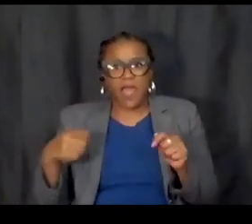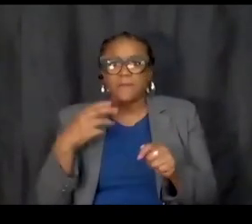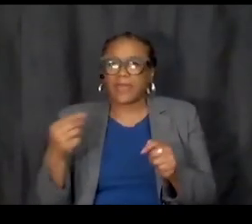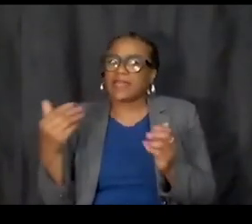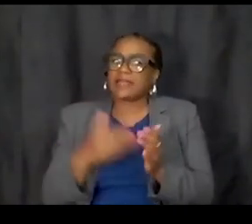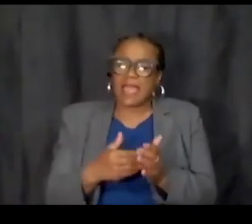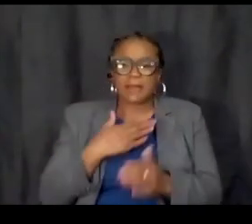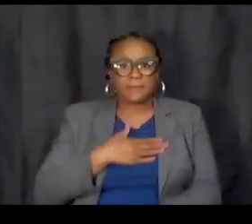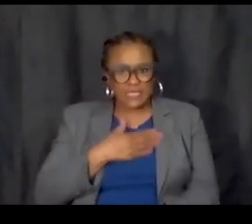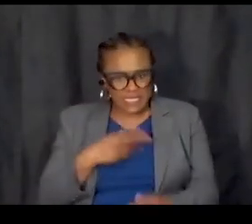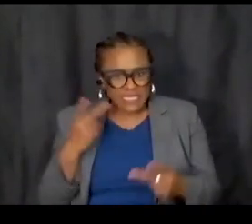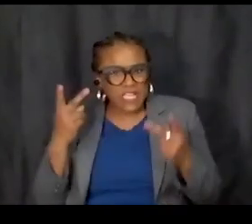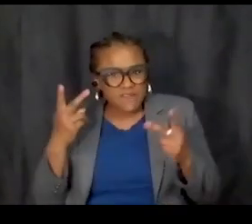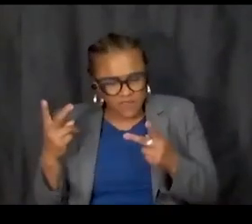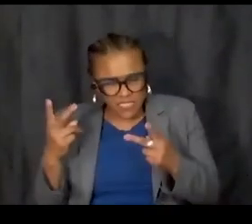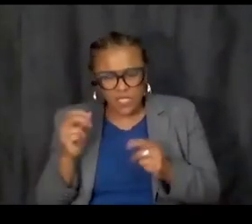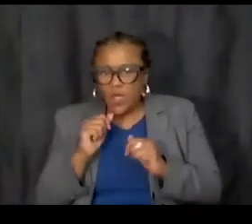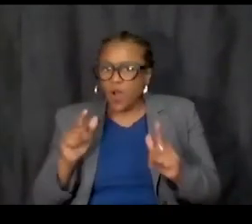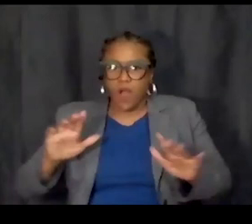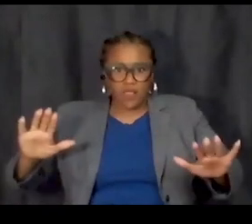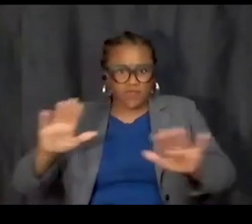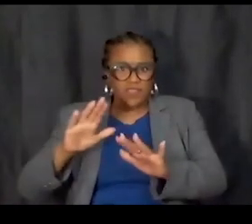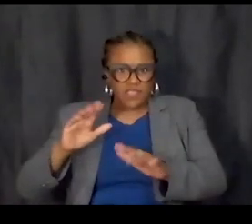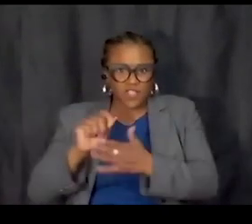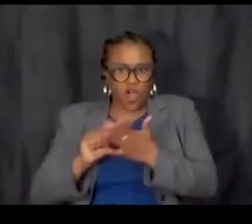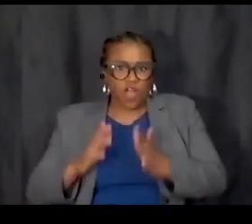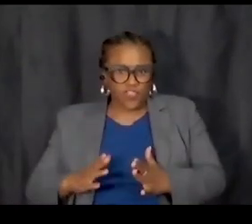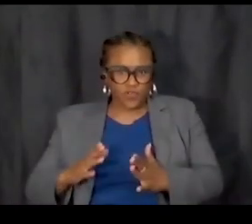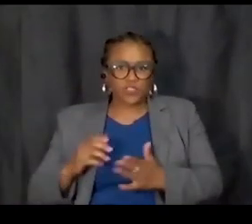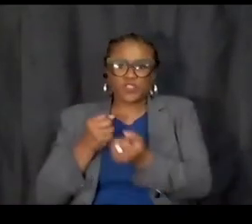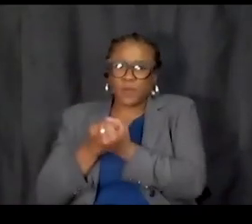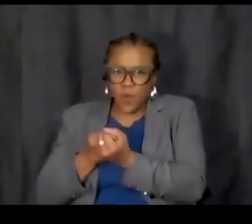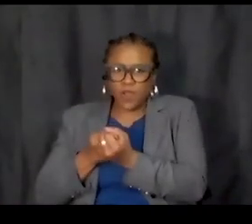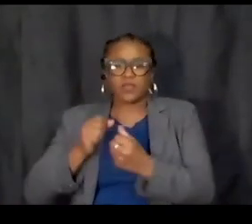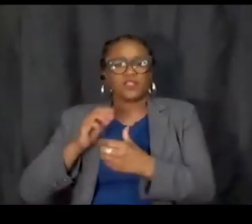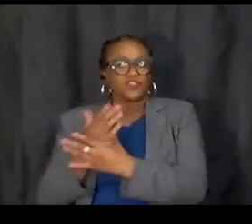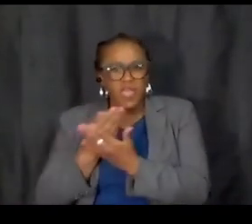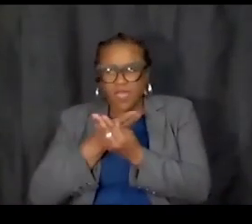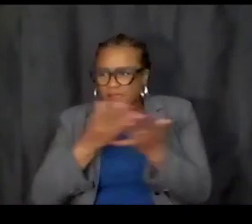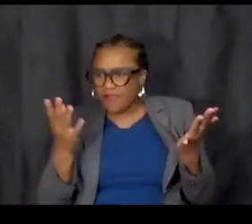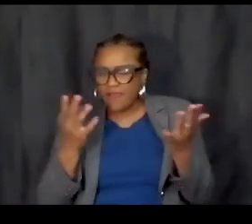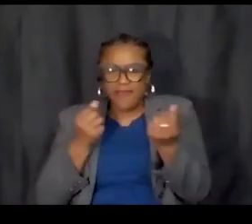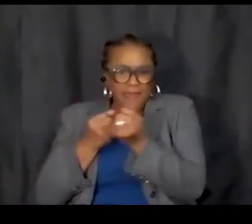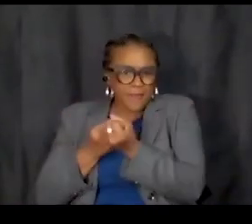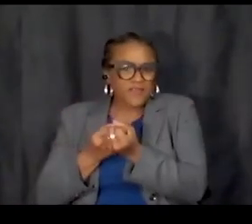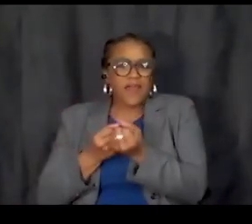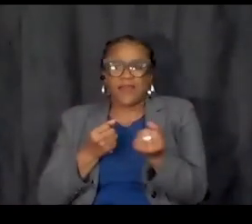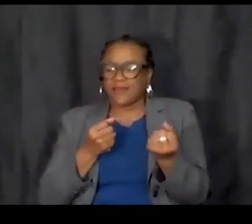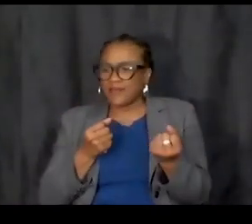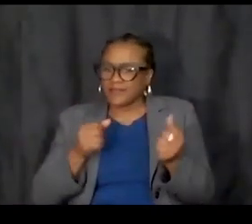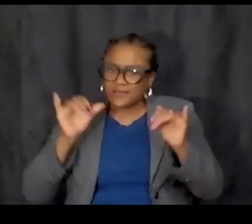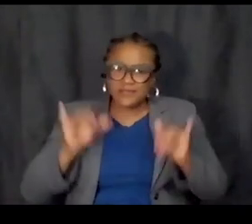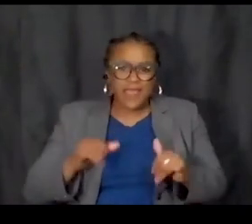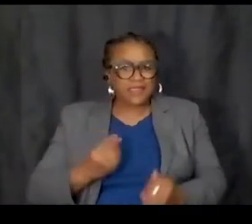authors, support, share, amplify, stay inspired, be inspired, and hopefully listen more deeply